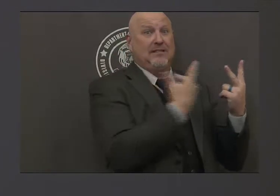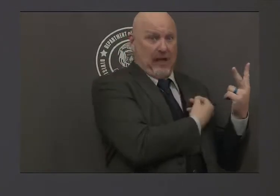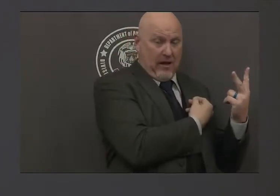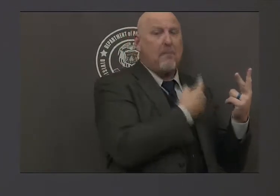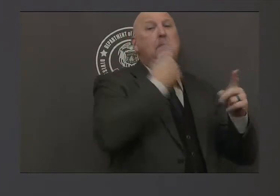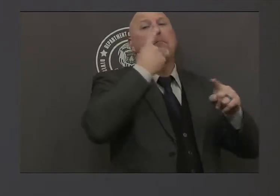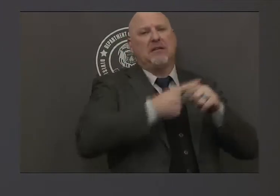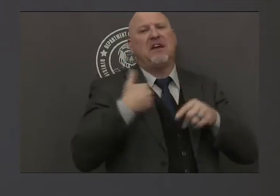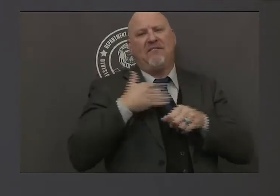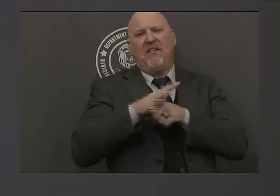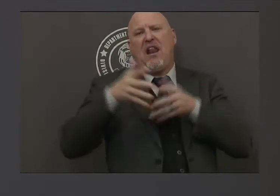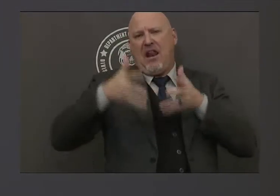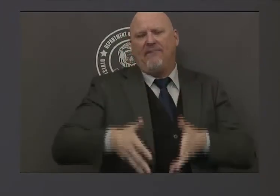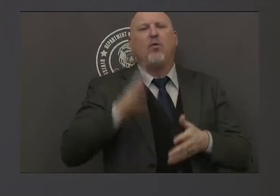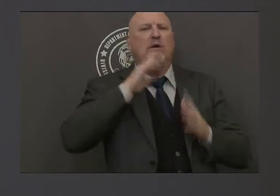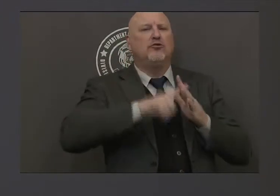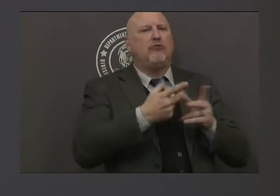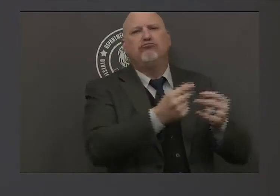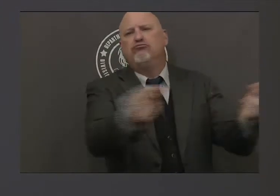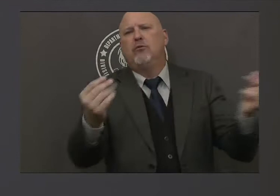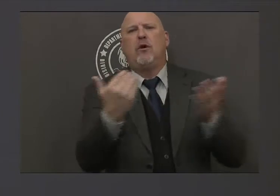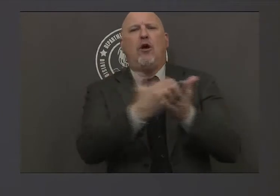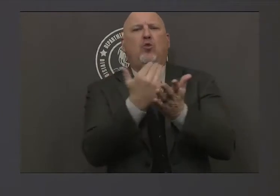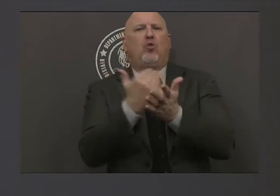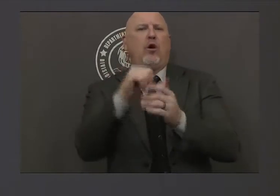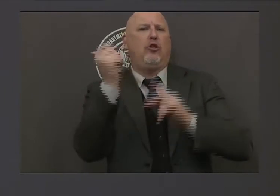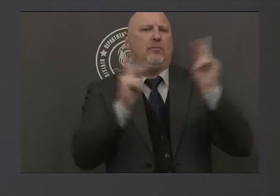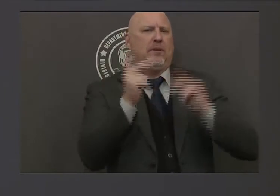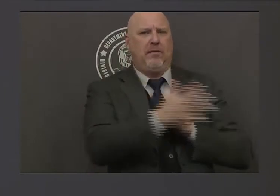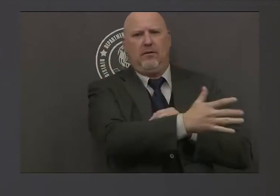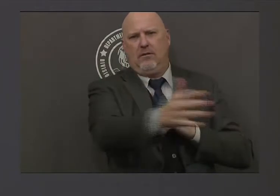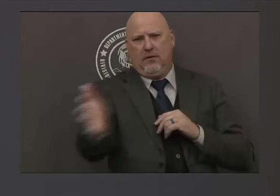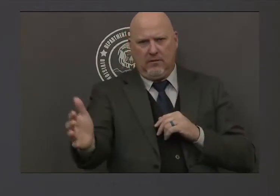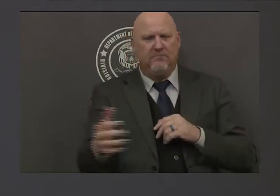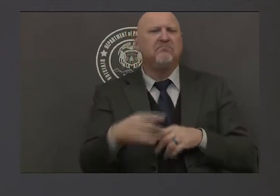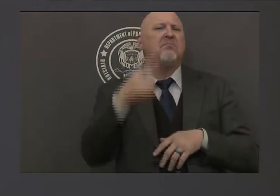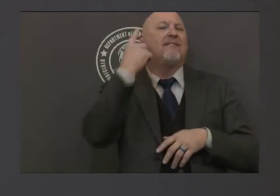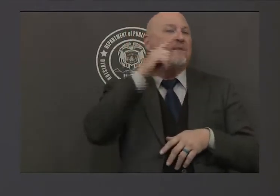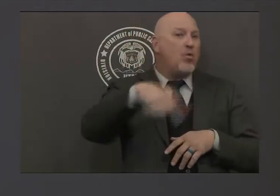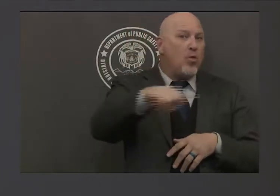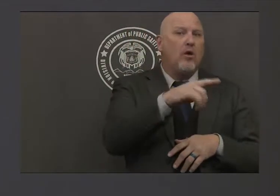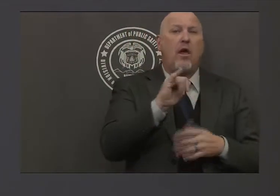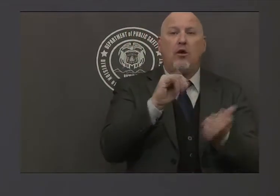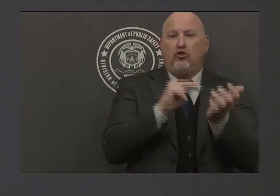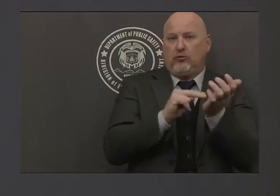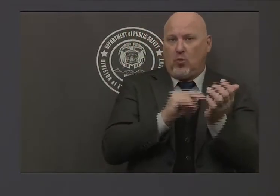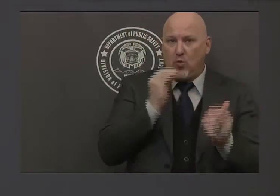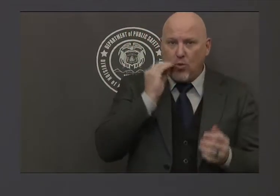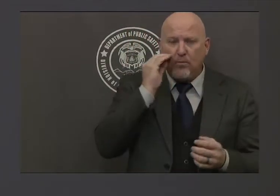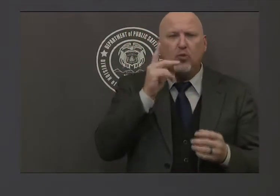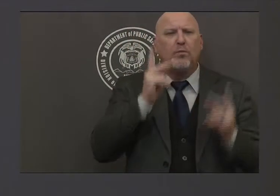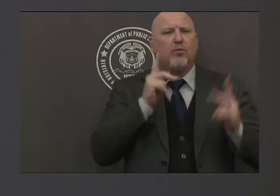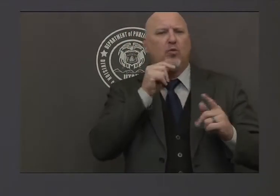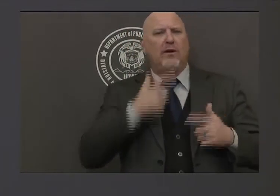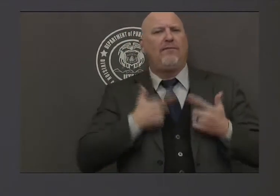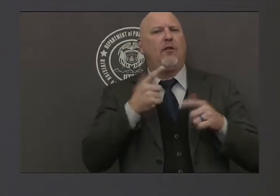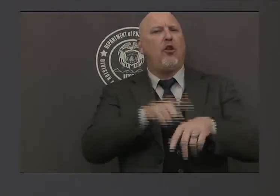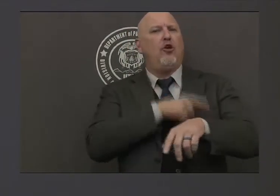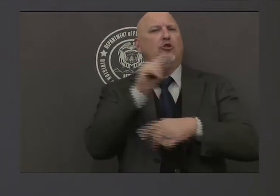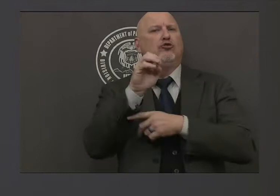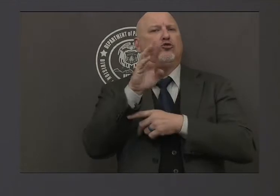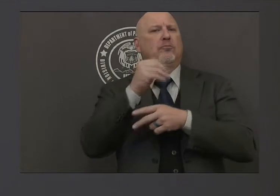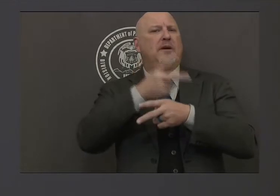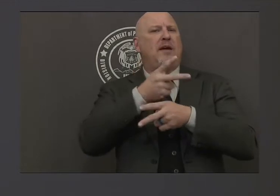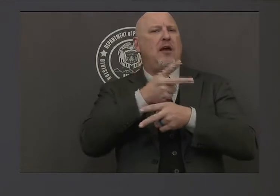facility staff and residents, non-hospital healthcare workers, and as the governor had mentioned, school